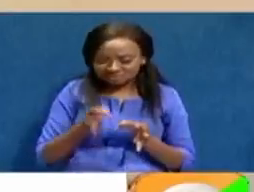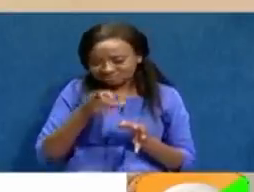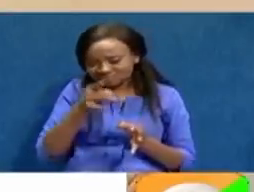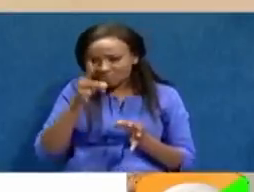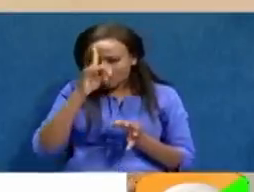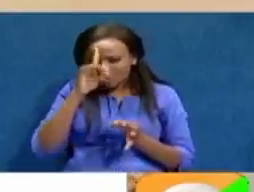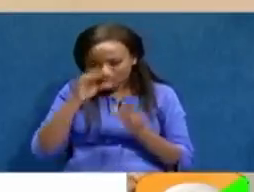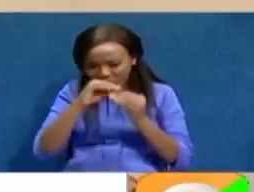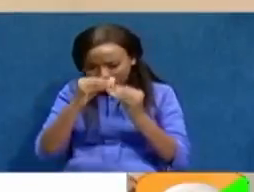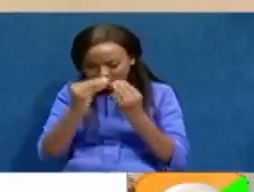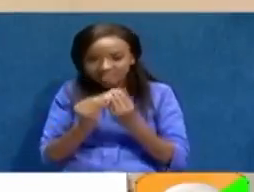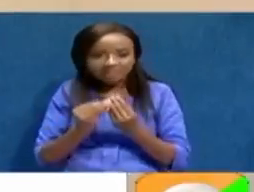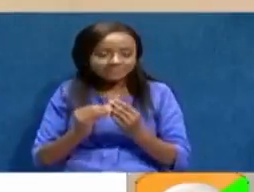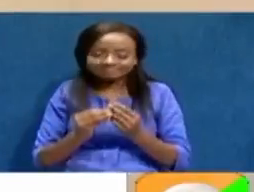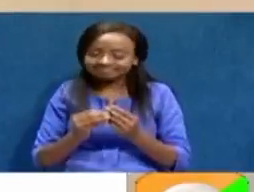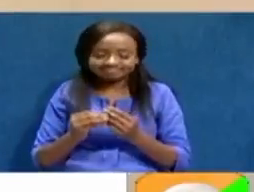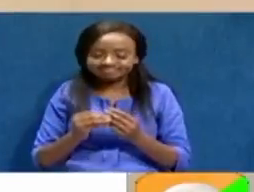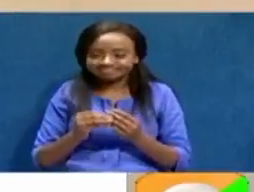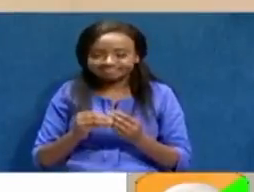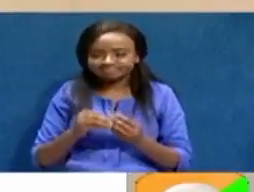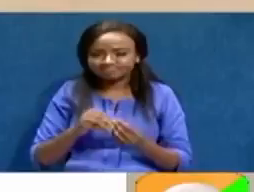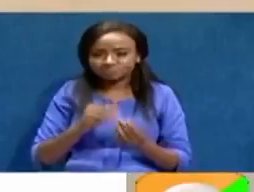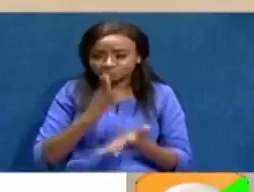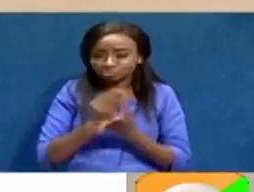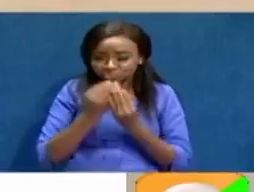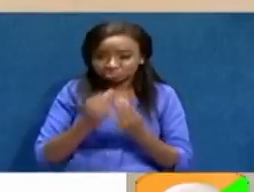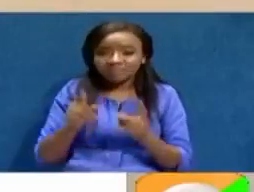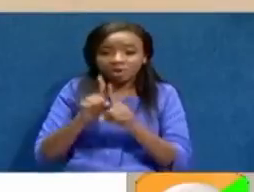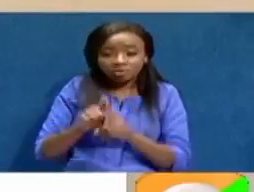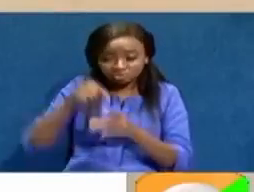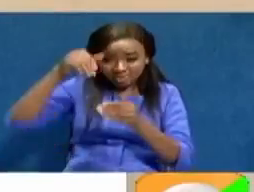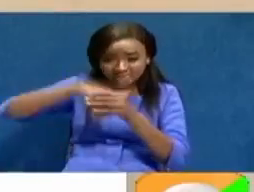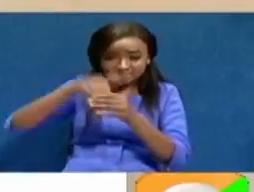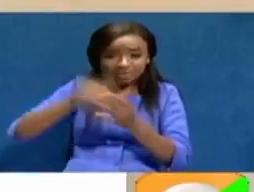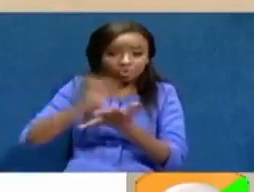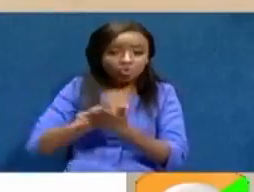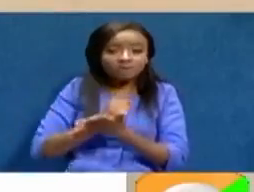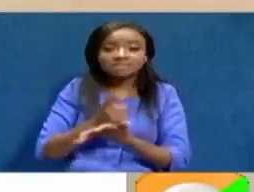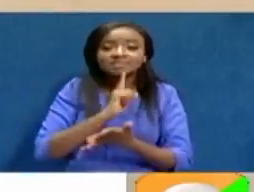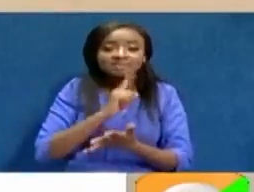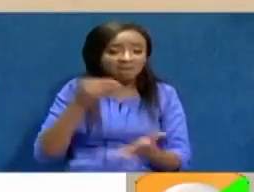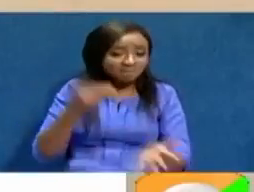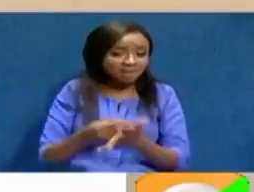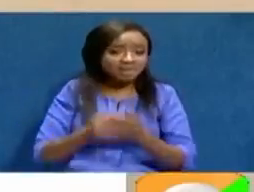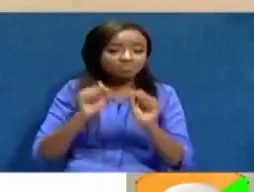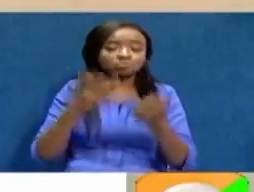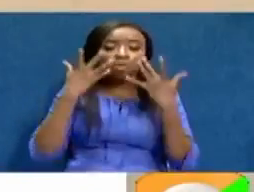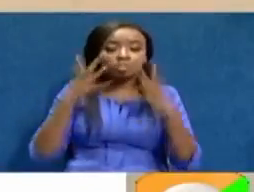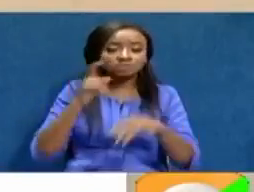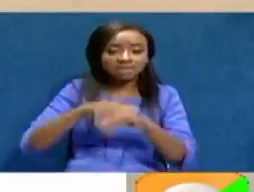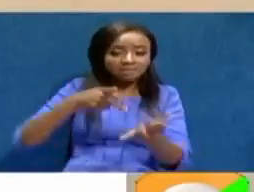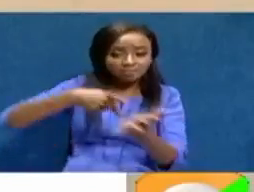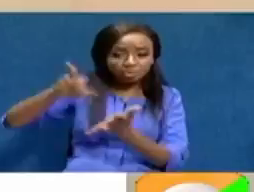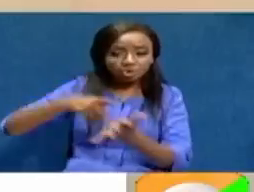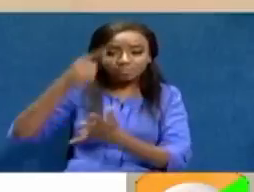be fully ascertained." In fact, IEBC's own internal audit revealed that money could have been lost through procurement of